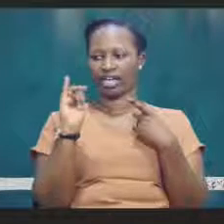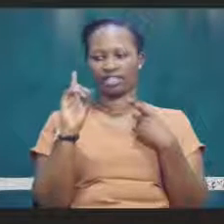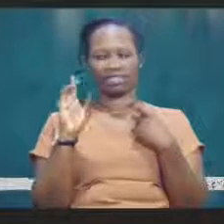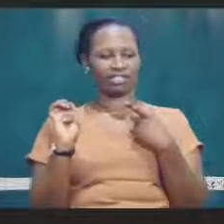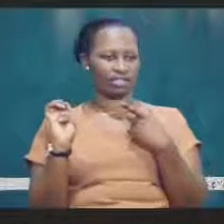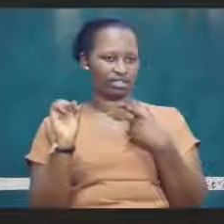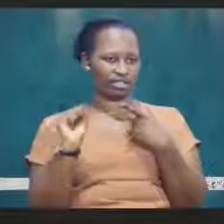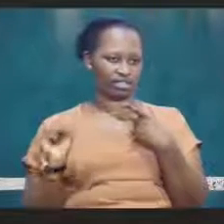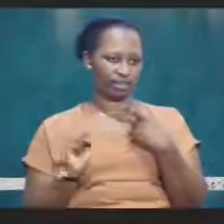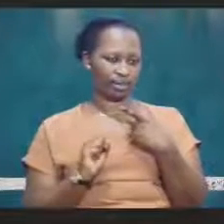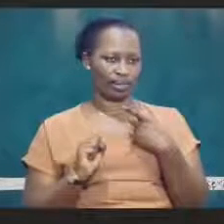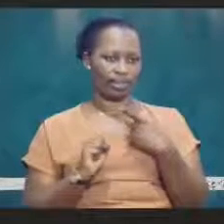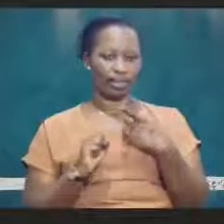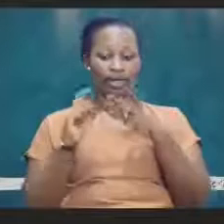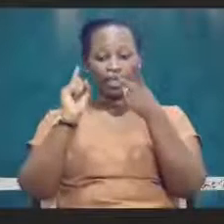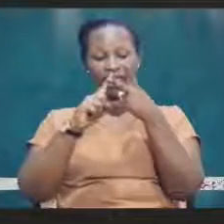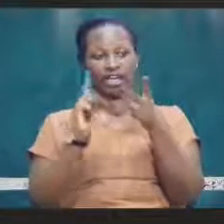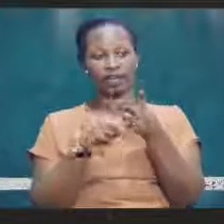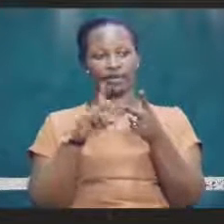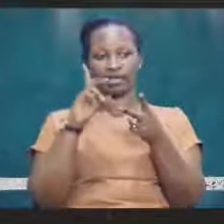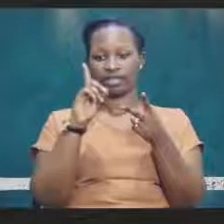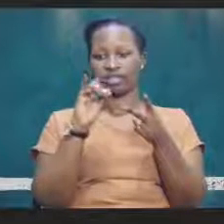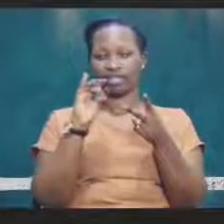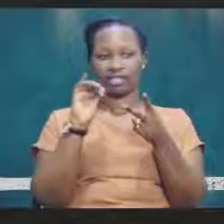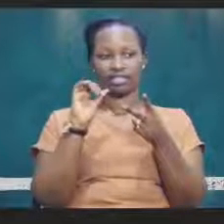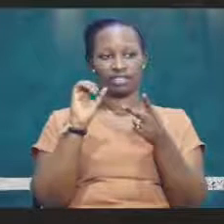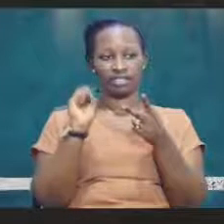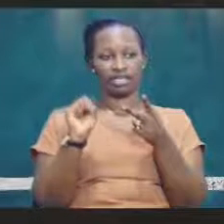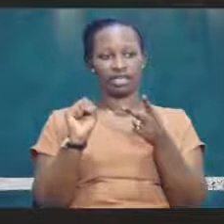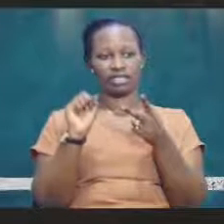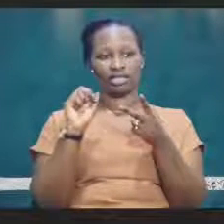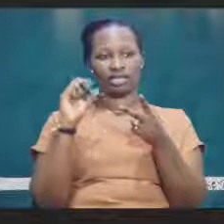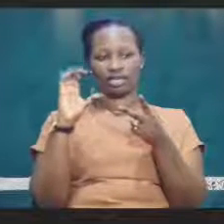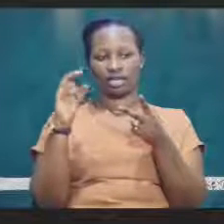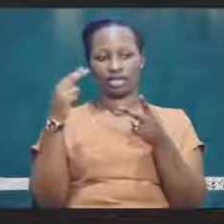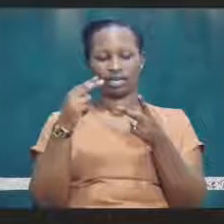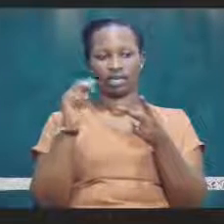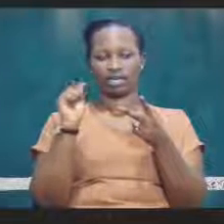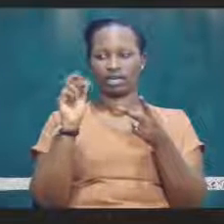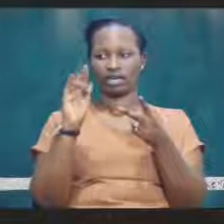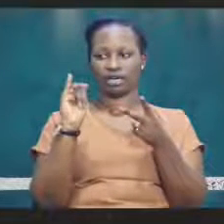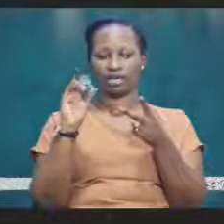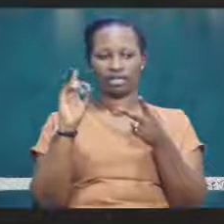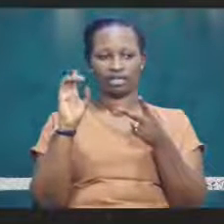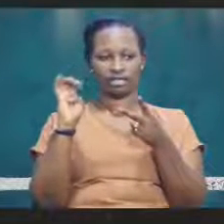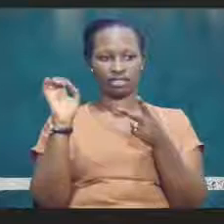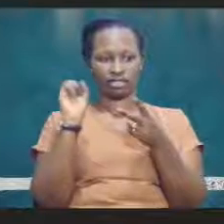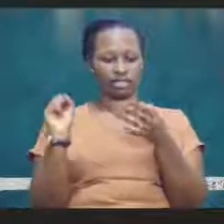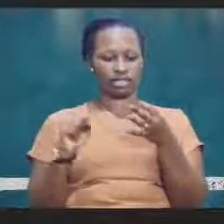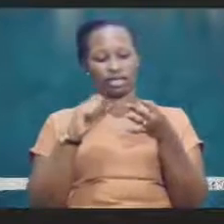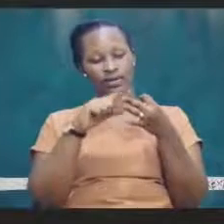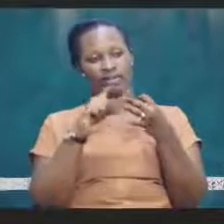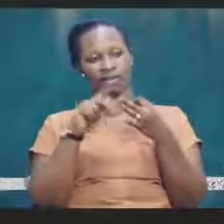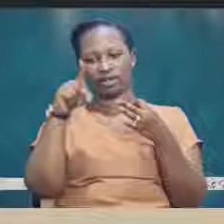Monosaccharide. Another one is disaccharide. And the third one is